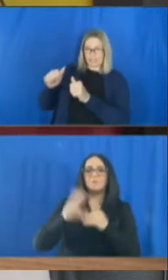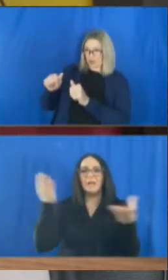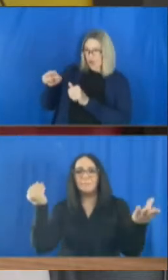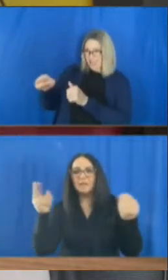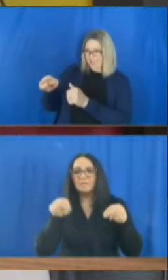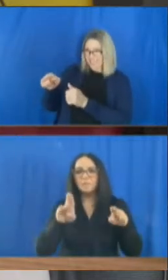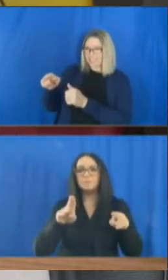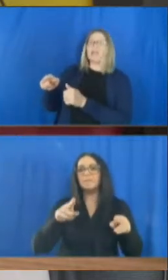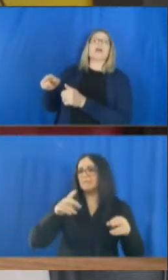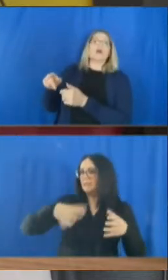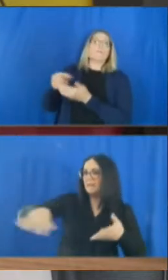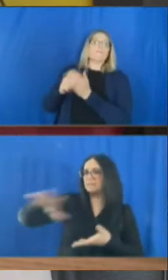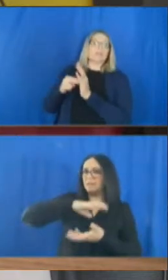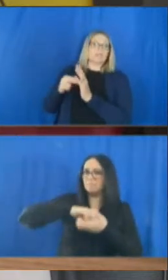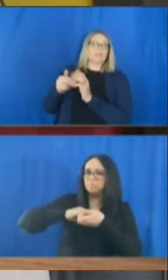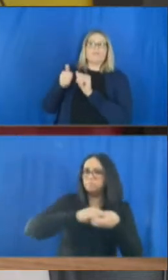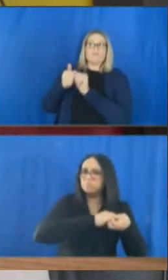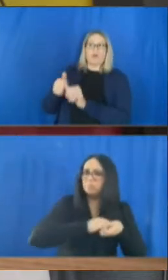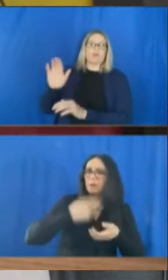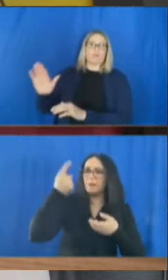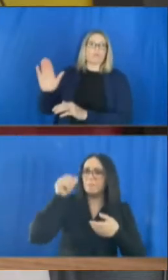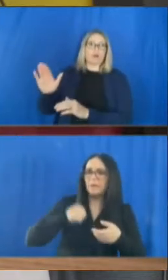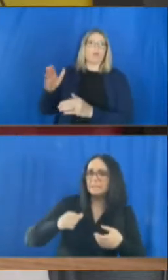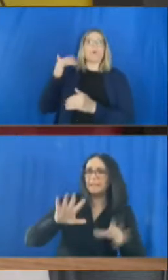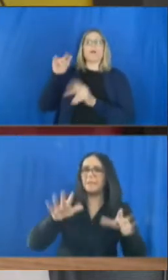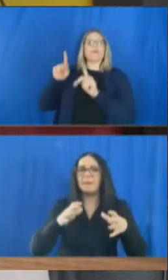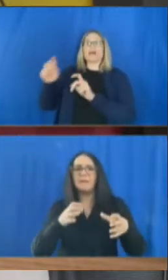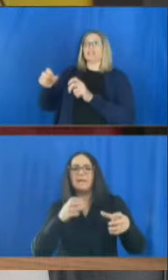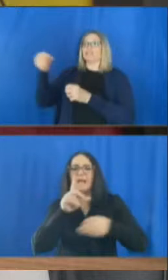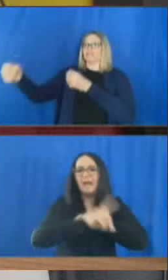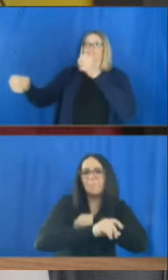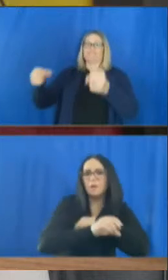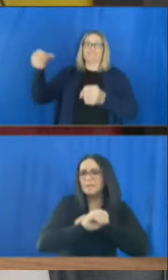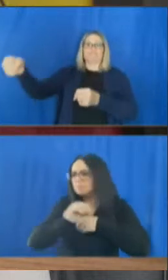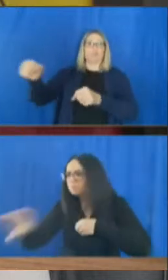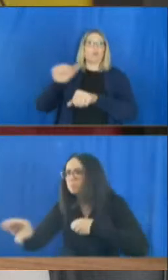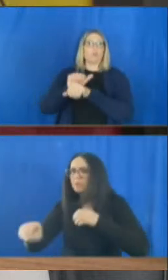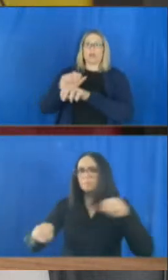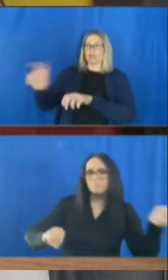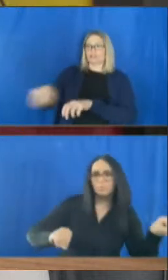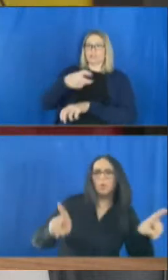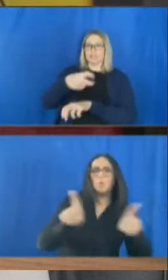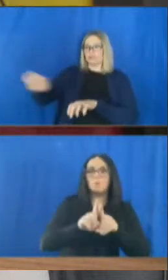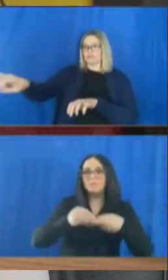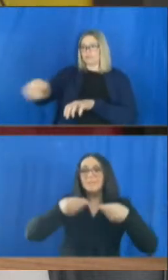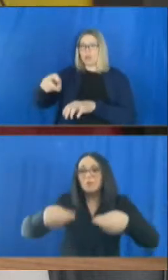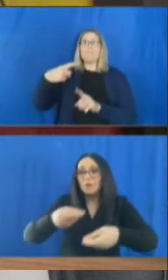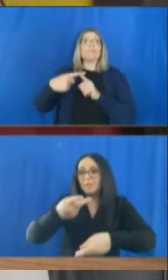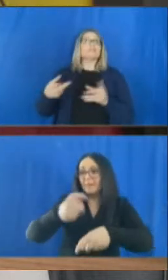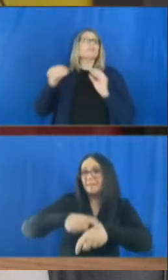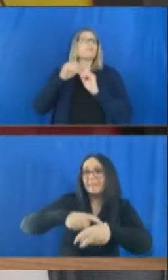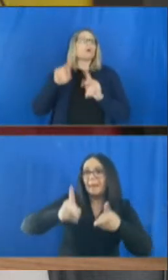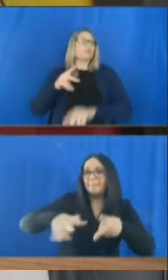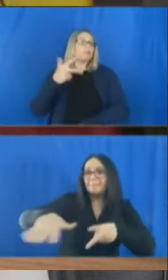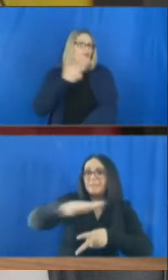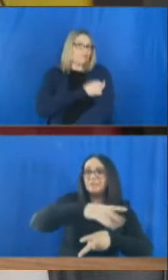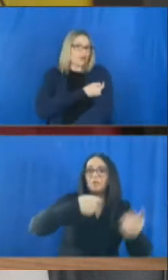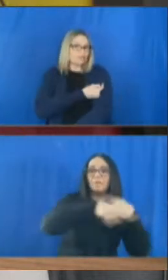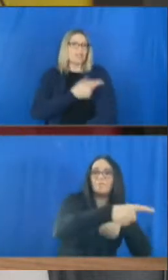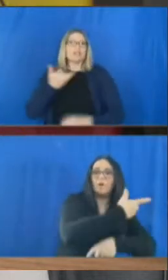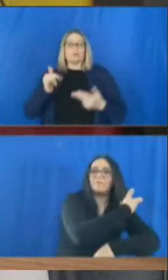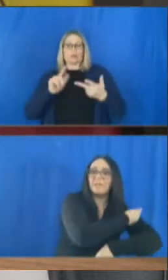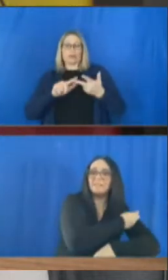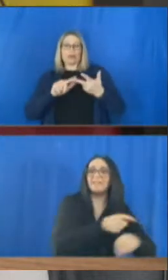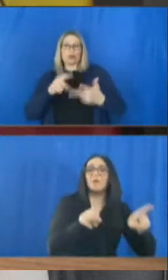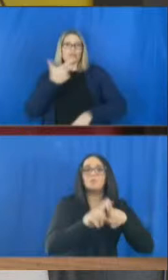about Omicron being mild, that's a bit of a misnomer. It might be mild if you're boosted, but it's not.